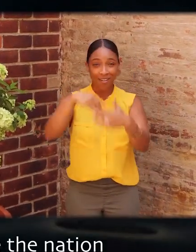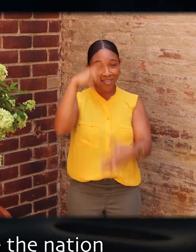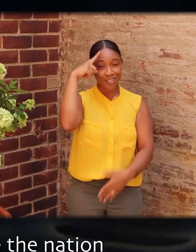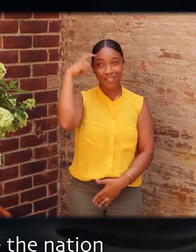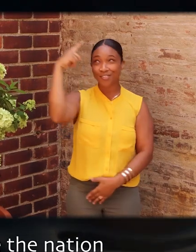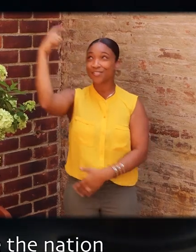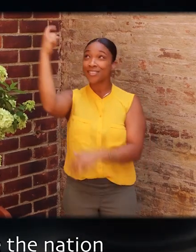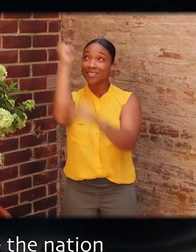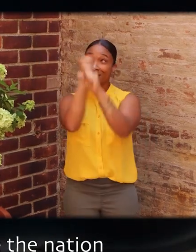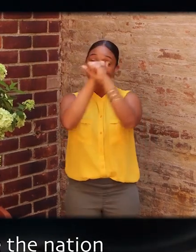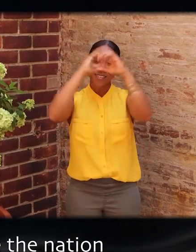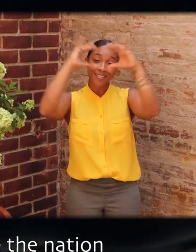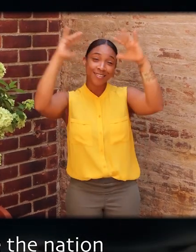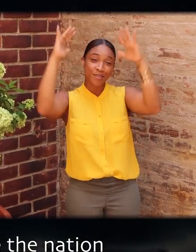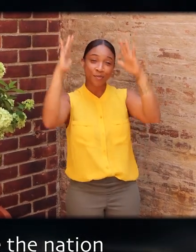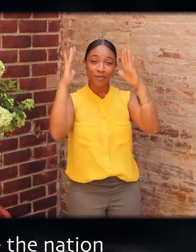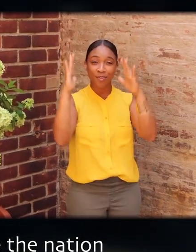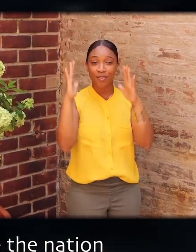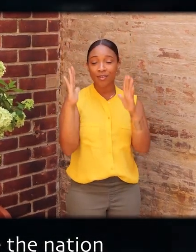dreamers wake the